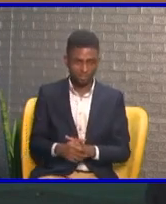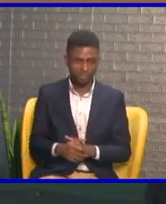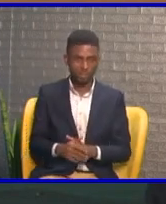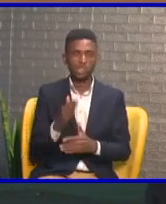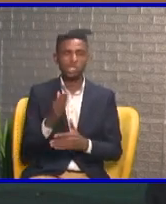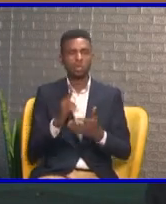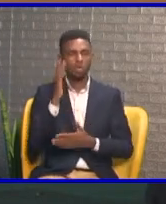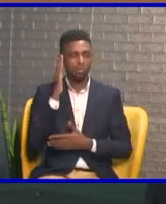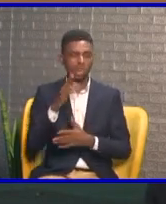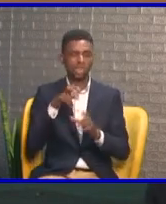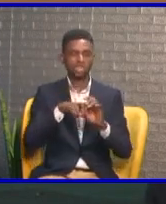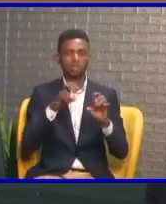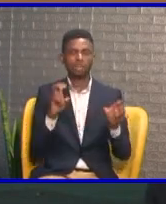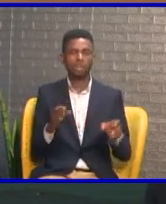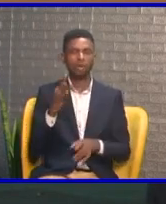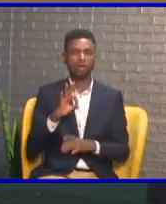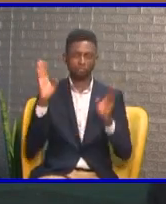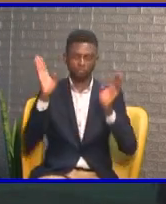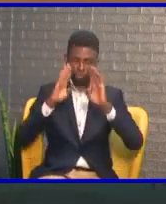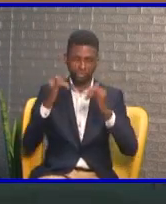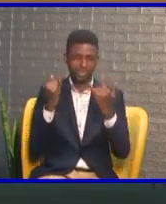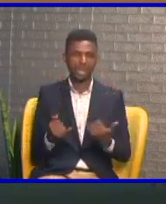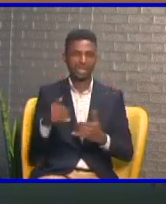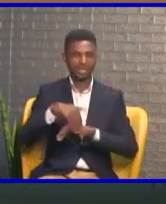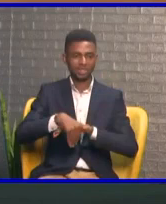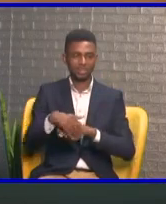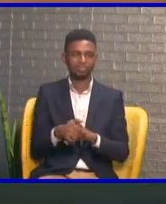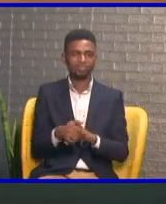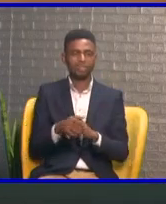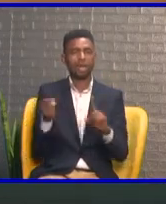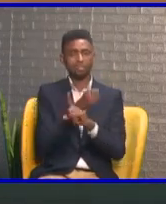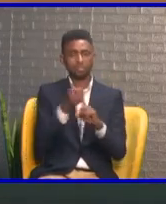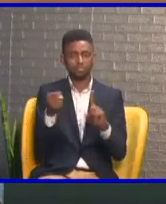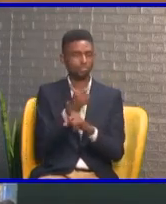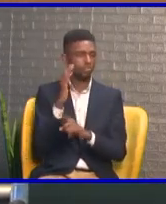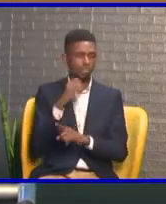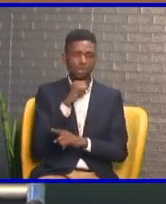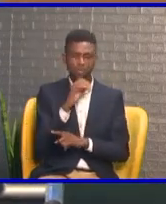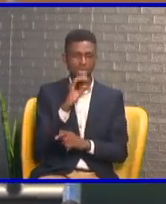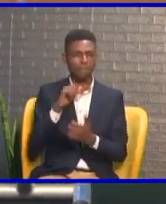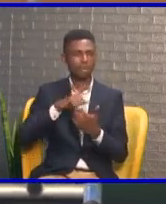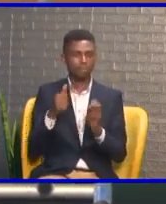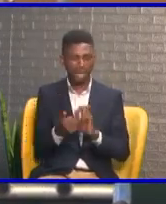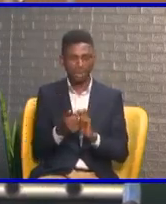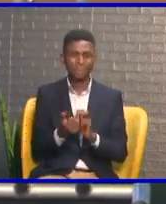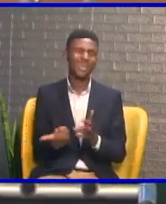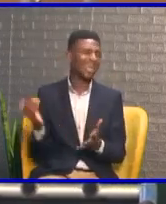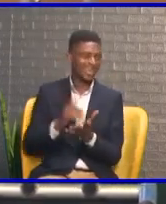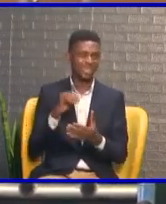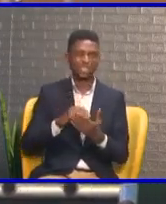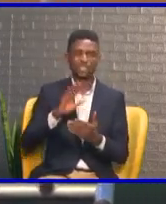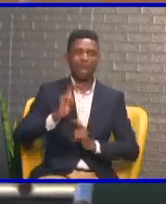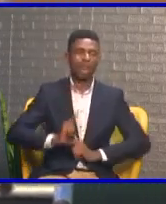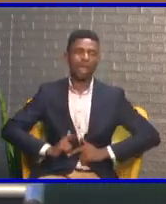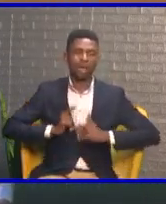Somebody's going to step out of affliction tonight. That affliction will not be a problem anymore in your life from tonight. In